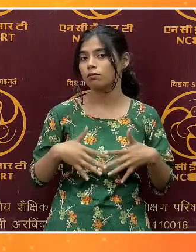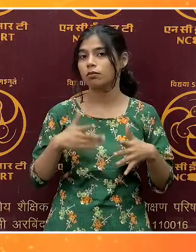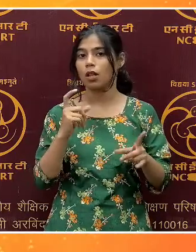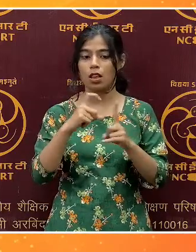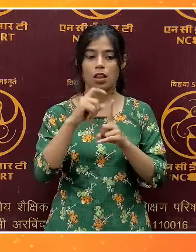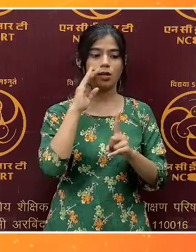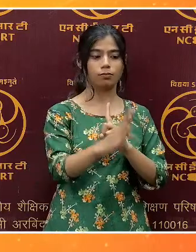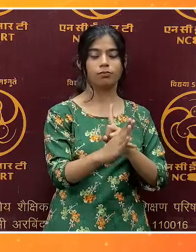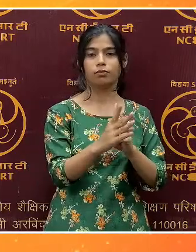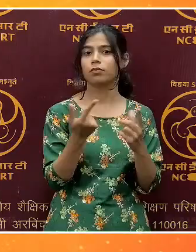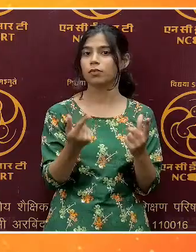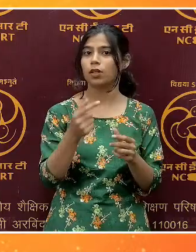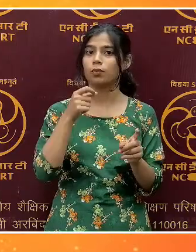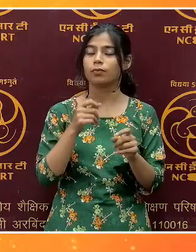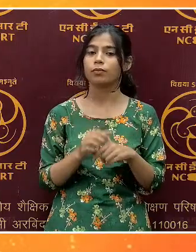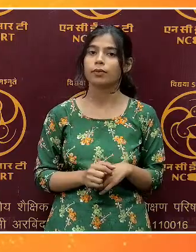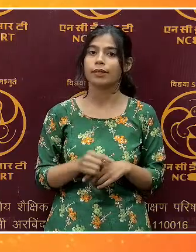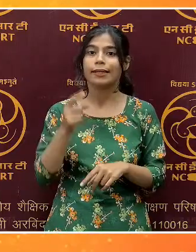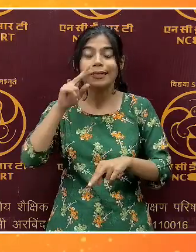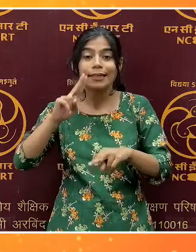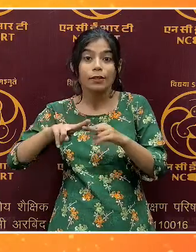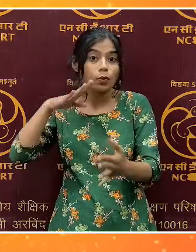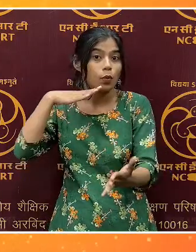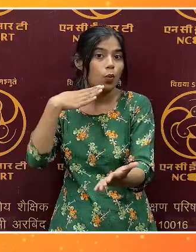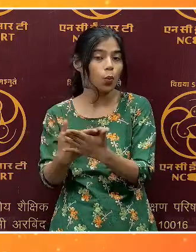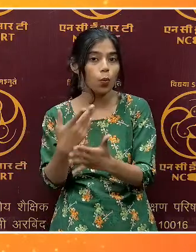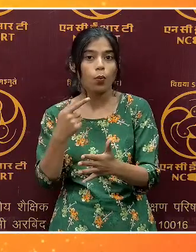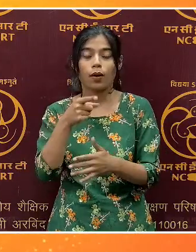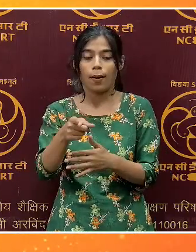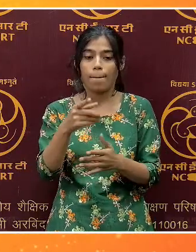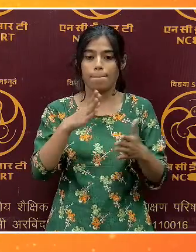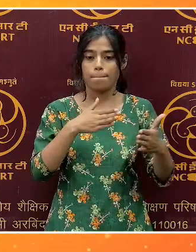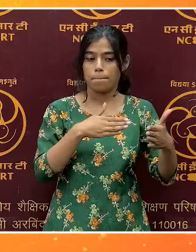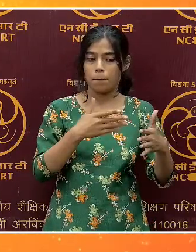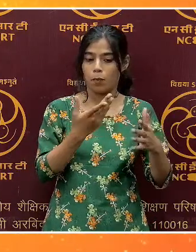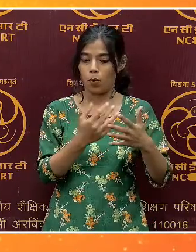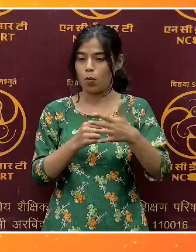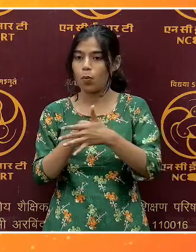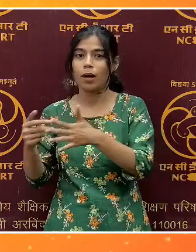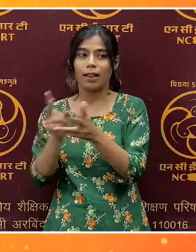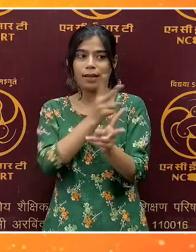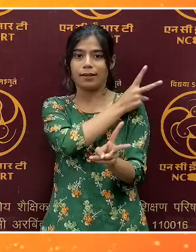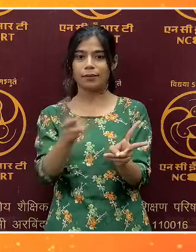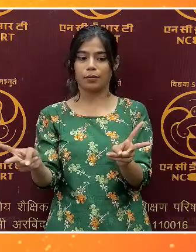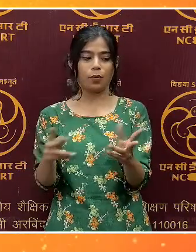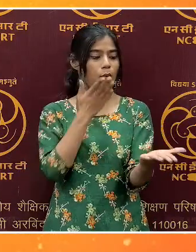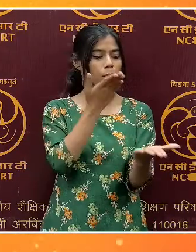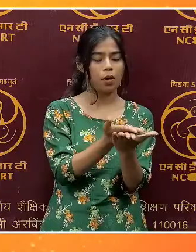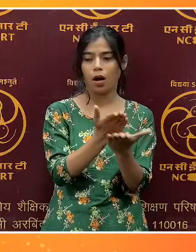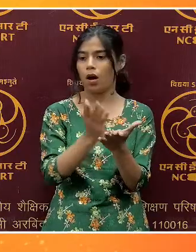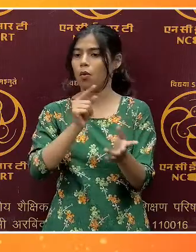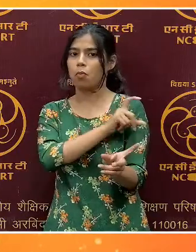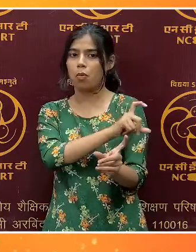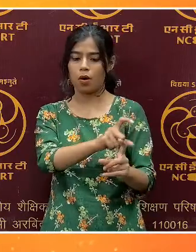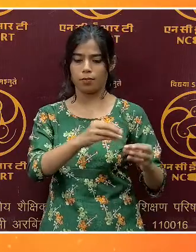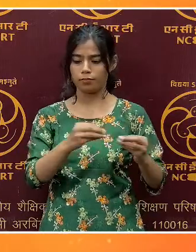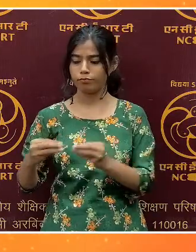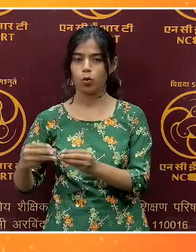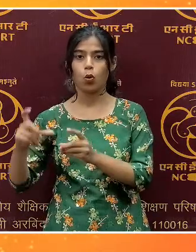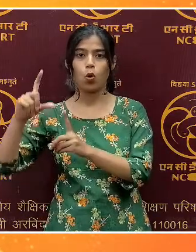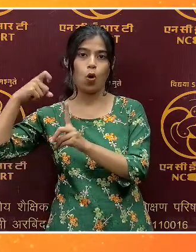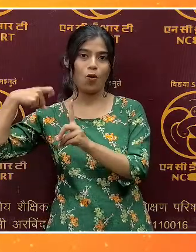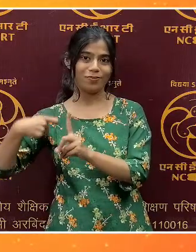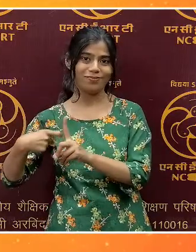in which the force is acting. If you apply force on a block towards right, it is different from applying force on the block towards